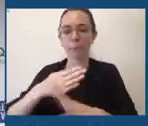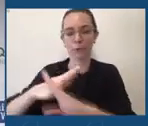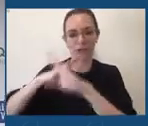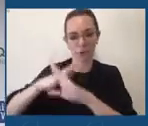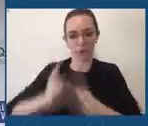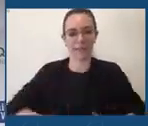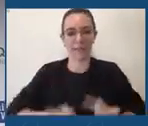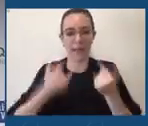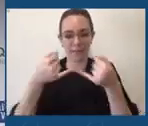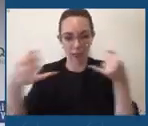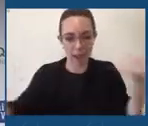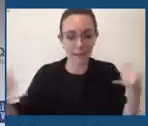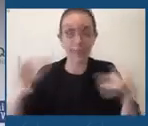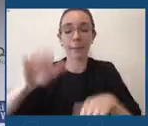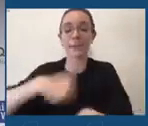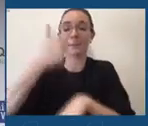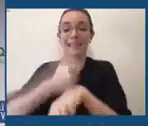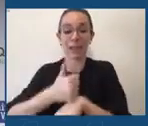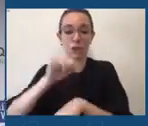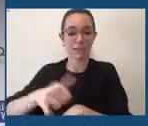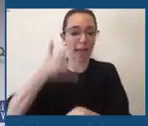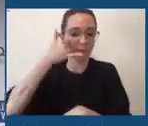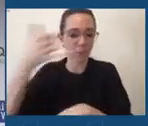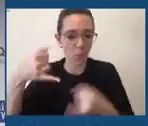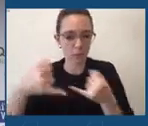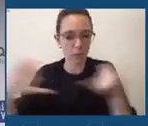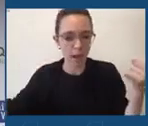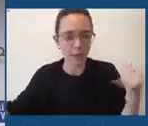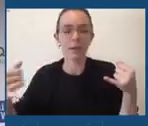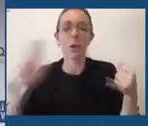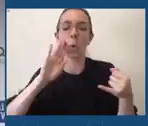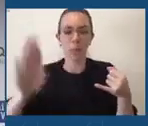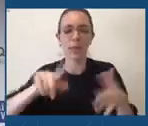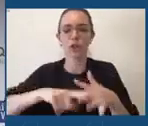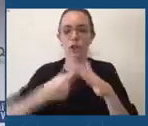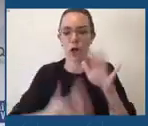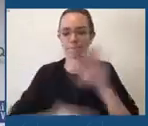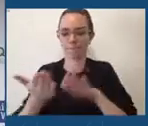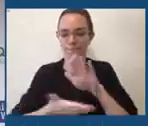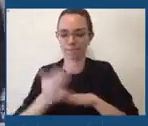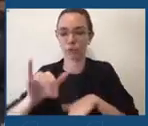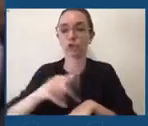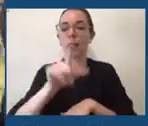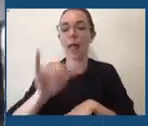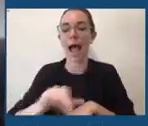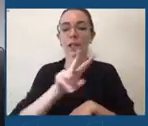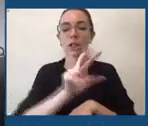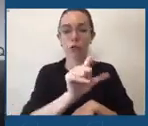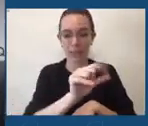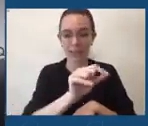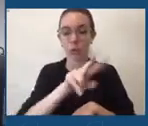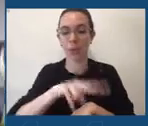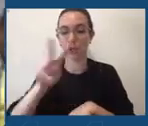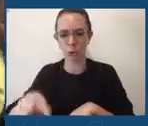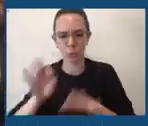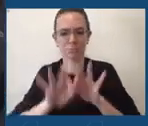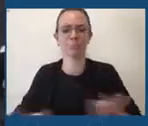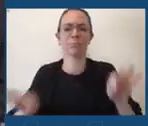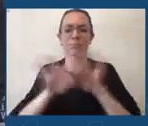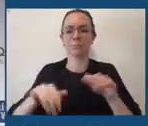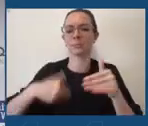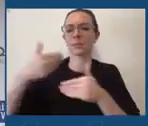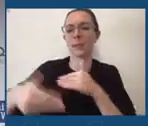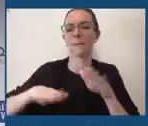of 988, which is anticipated to become operationalized in July 2022, marks a significant step forward in